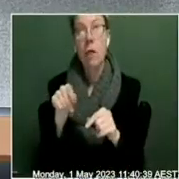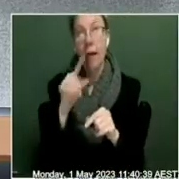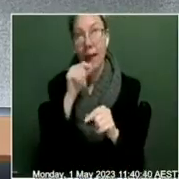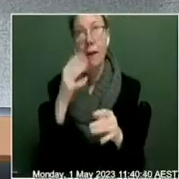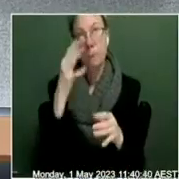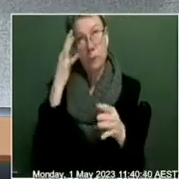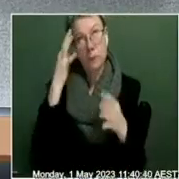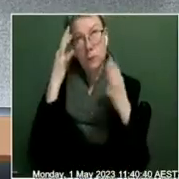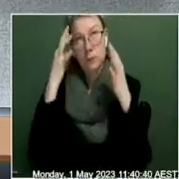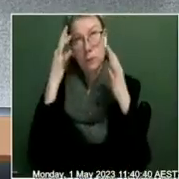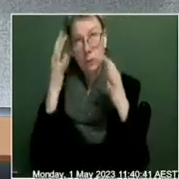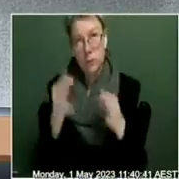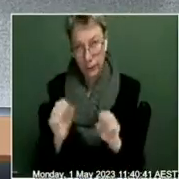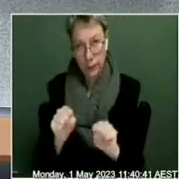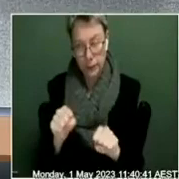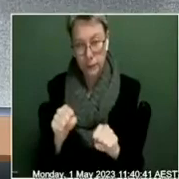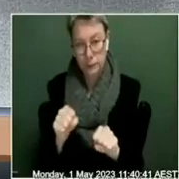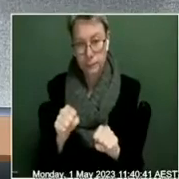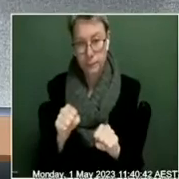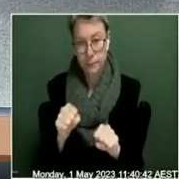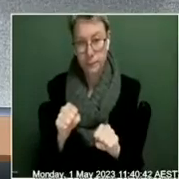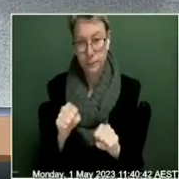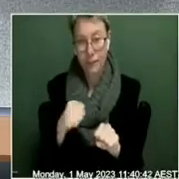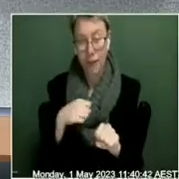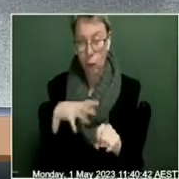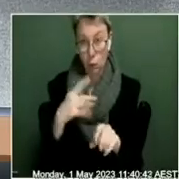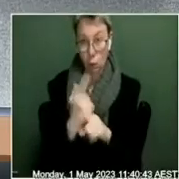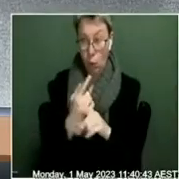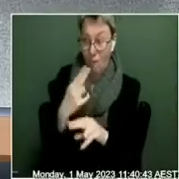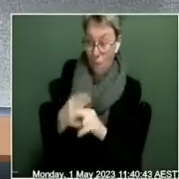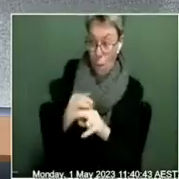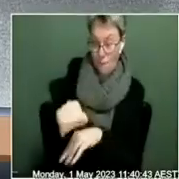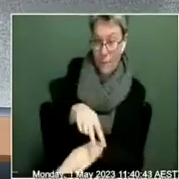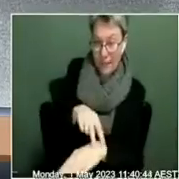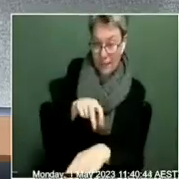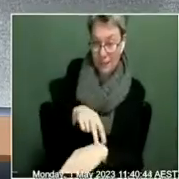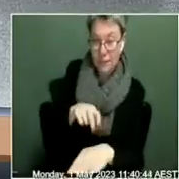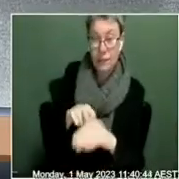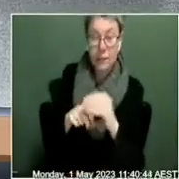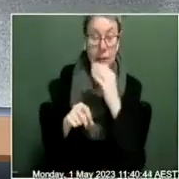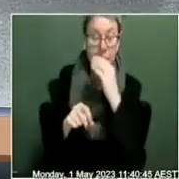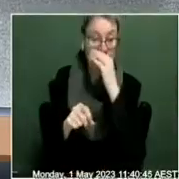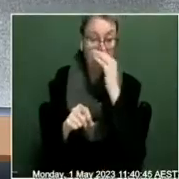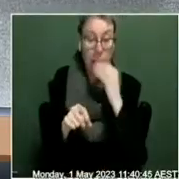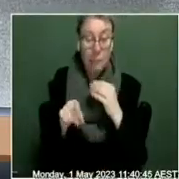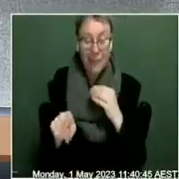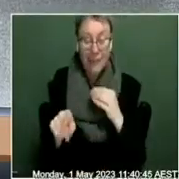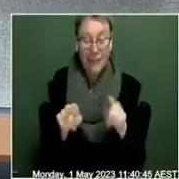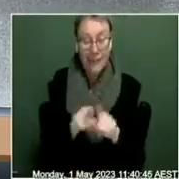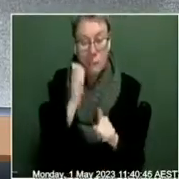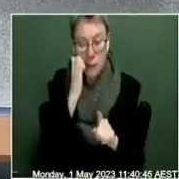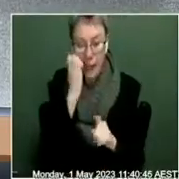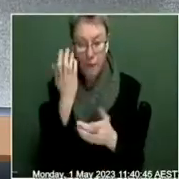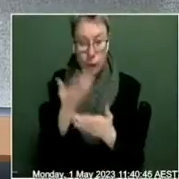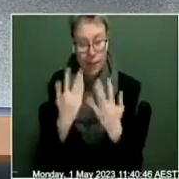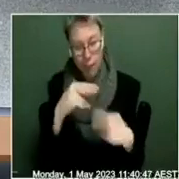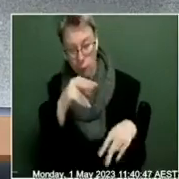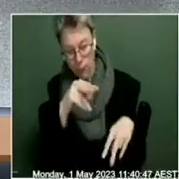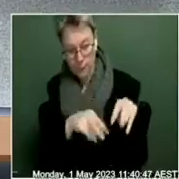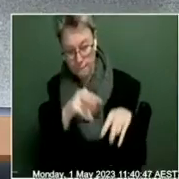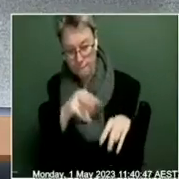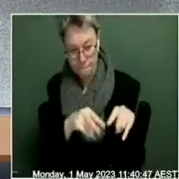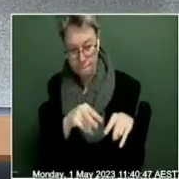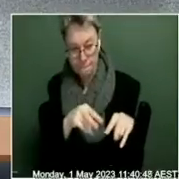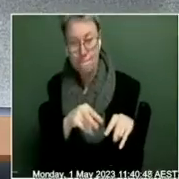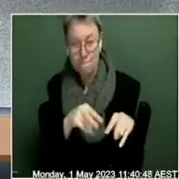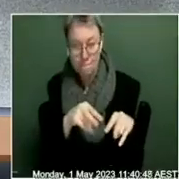day. And so there'll be a much bigger focus now on what that person needs, and if it is about helping them get to a